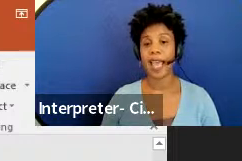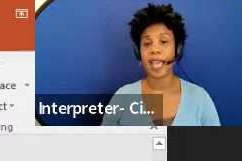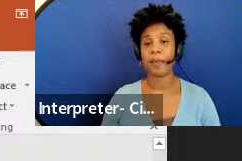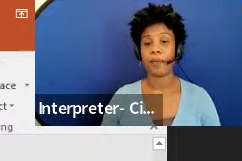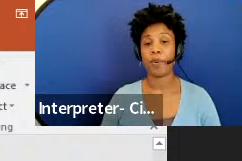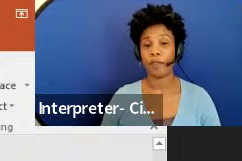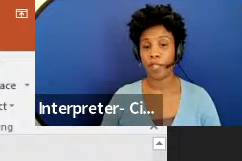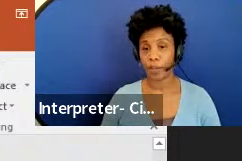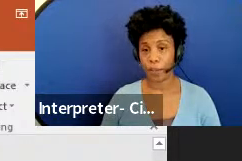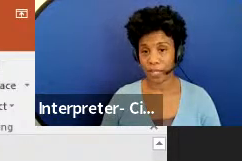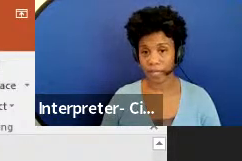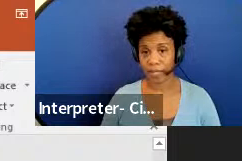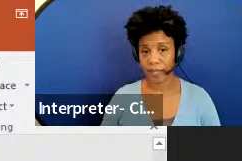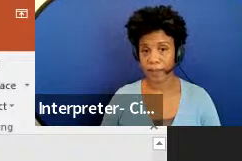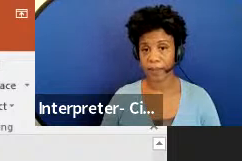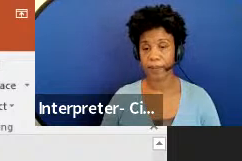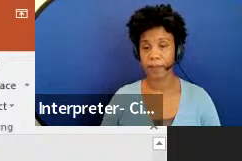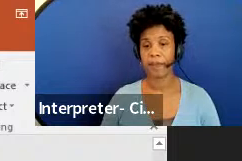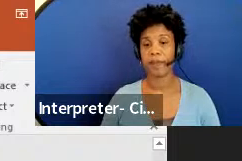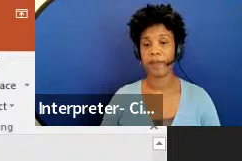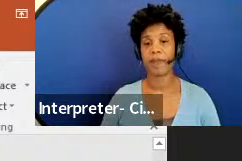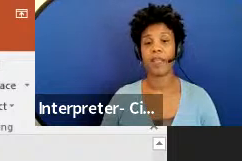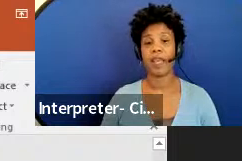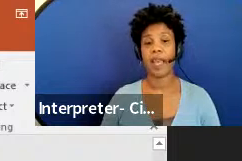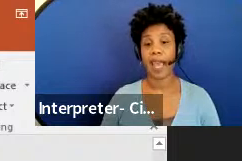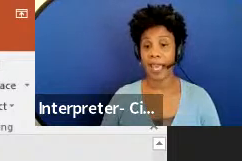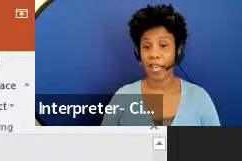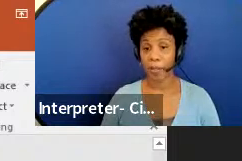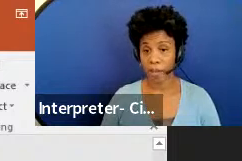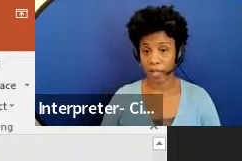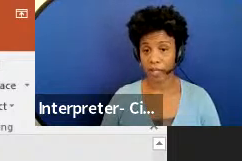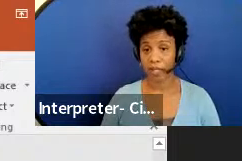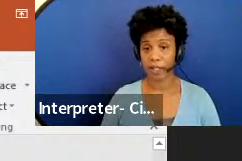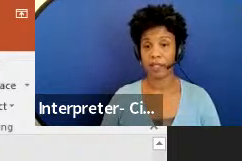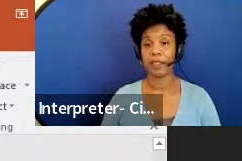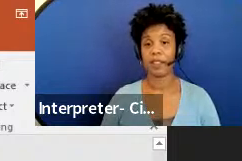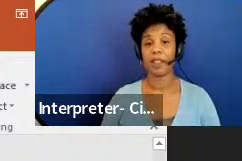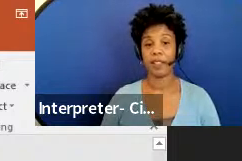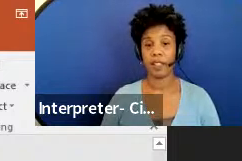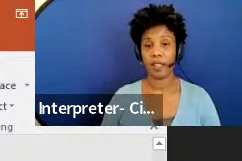because they had more resources and money